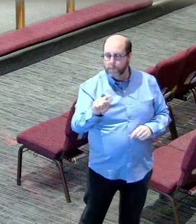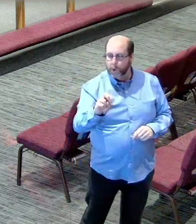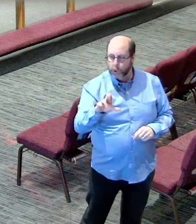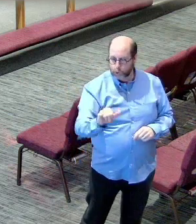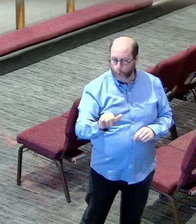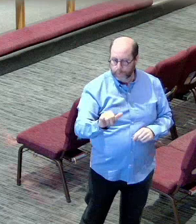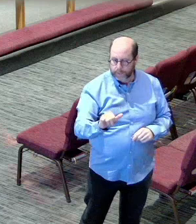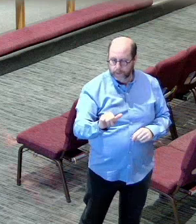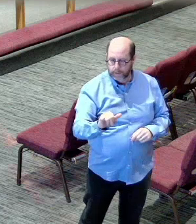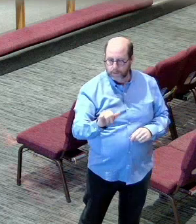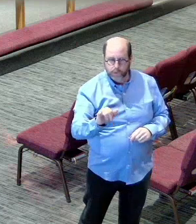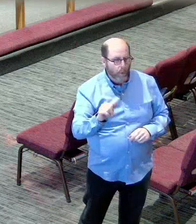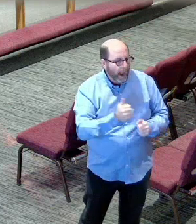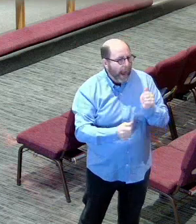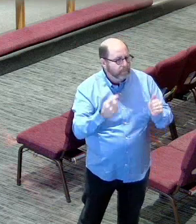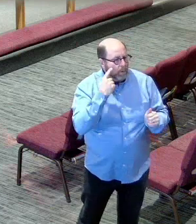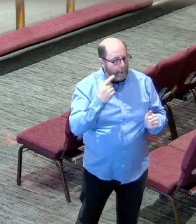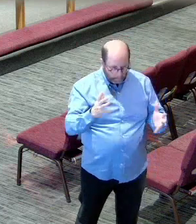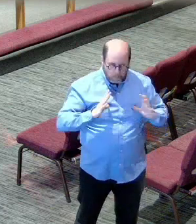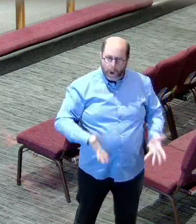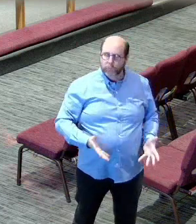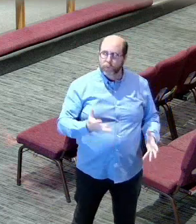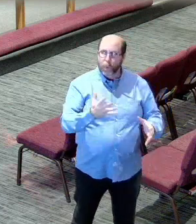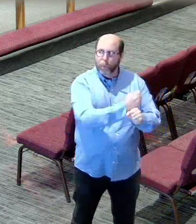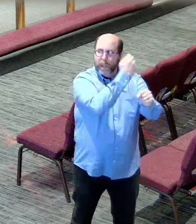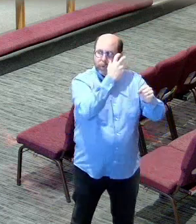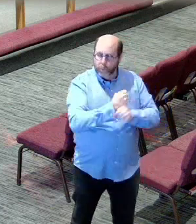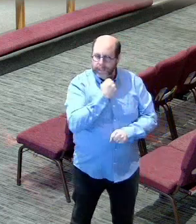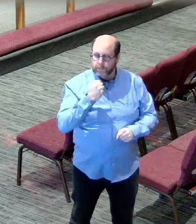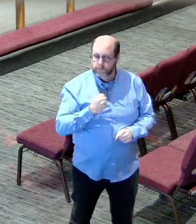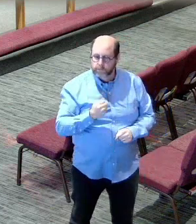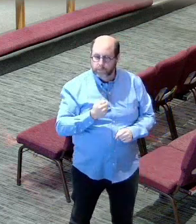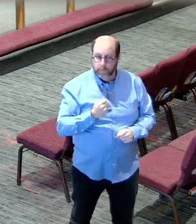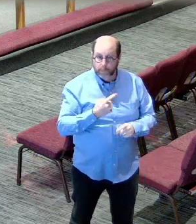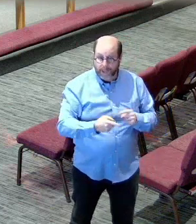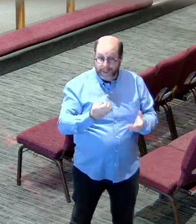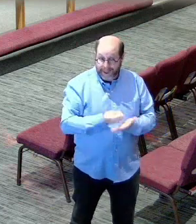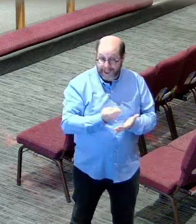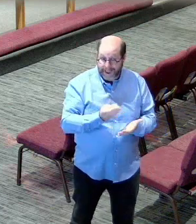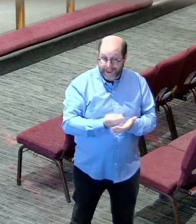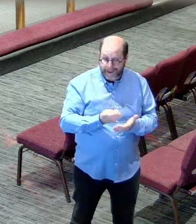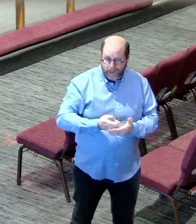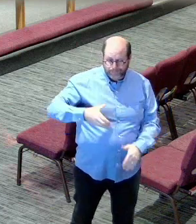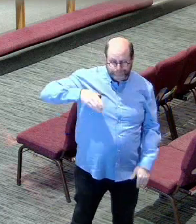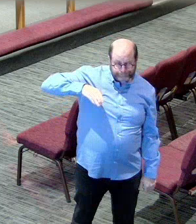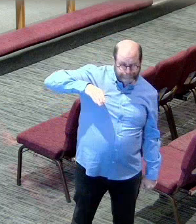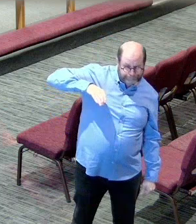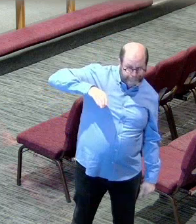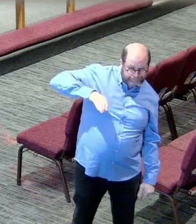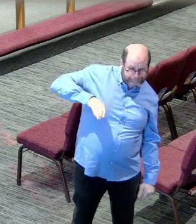That was a good deal all around, and a great economic benefit for Wittenberg.